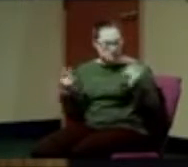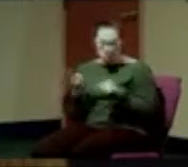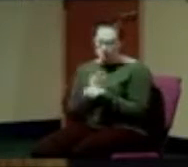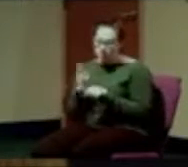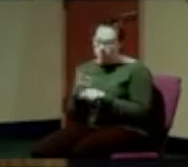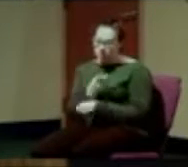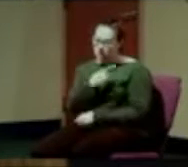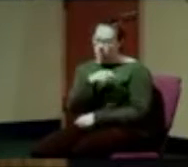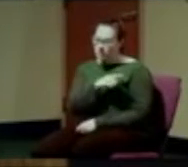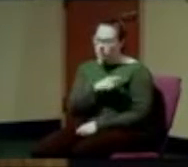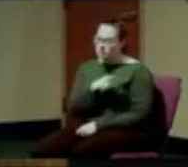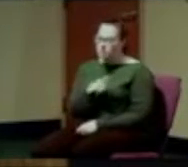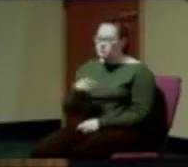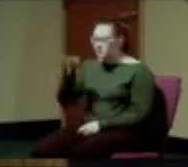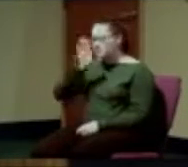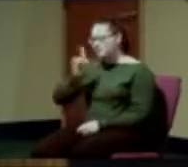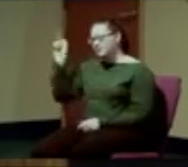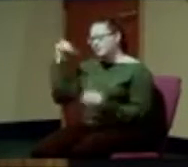something else hanging in the closet.